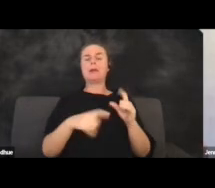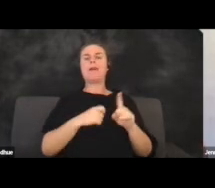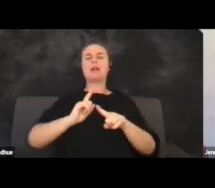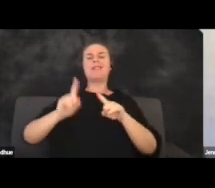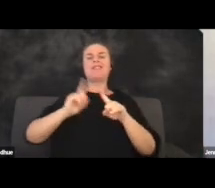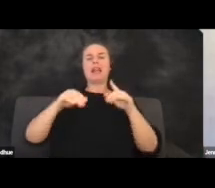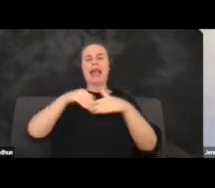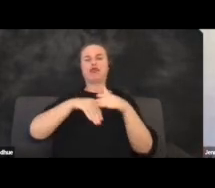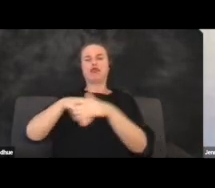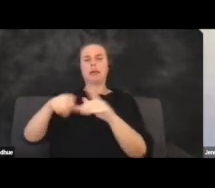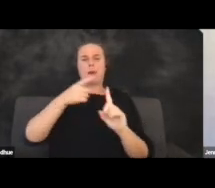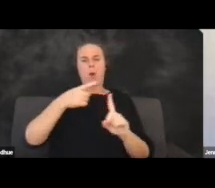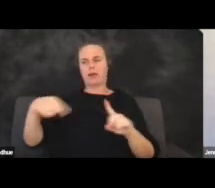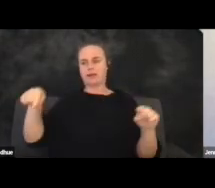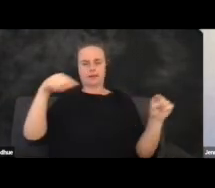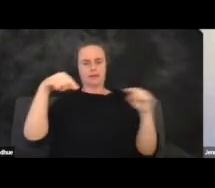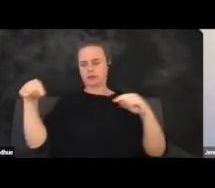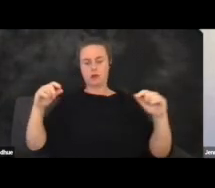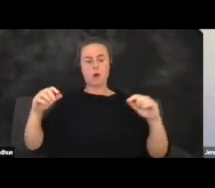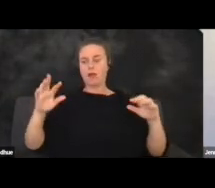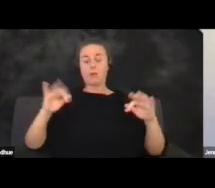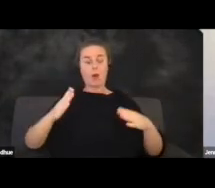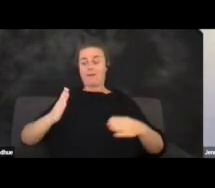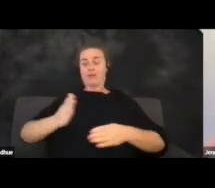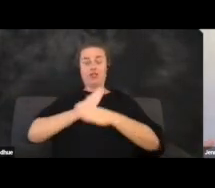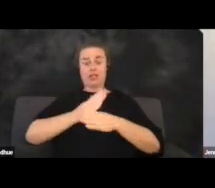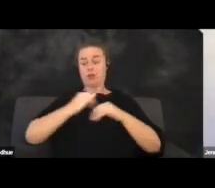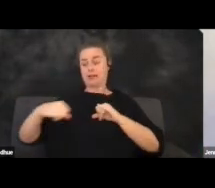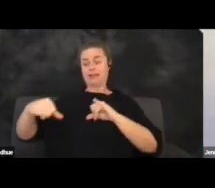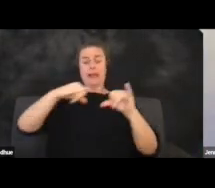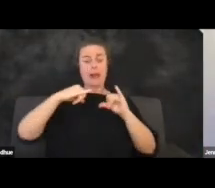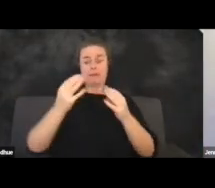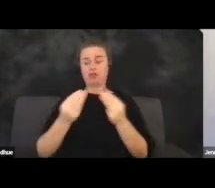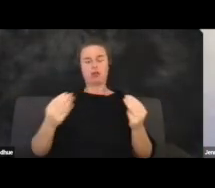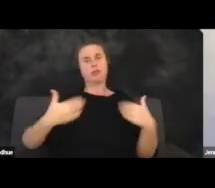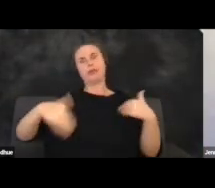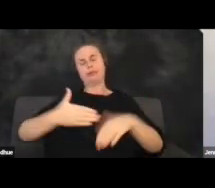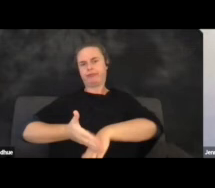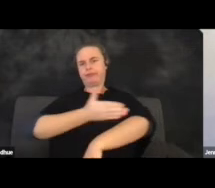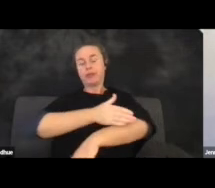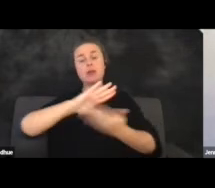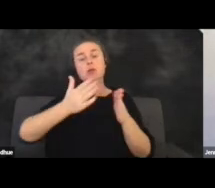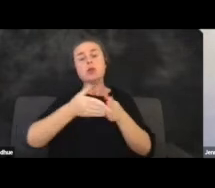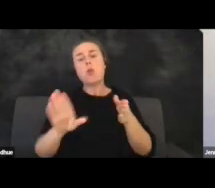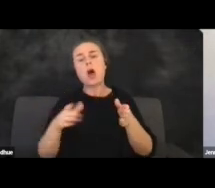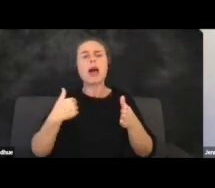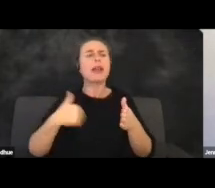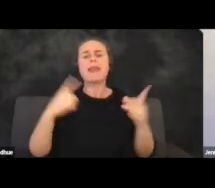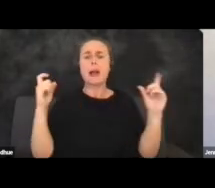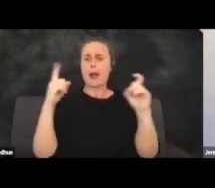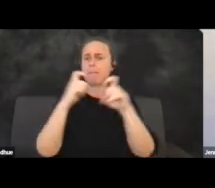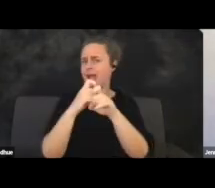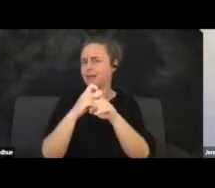easier to speak that same language or share the same materials. And then when you're looking at community-wide, it's such an enriching, amazing, complex